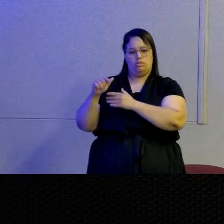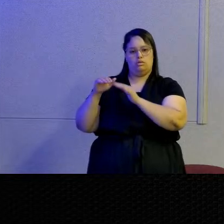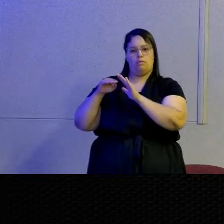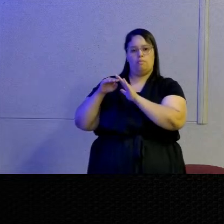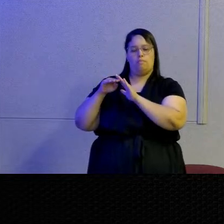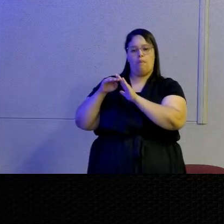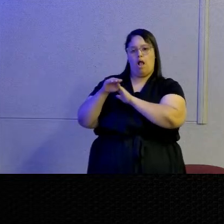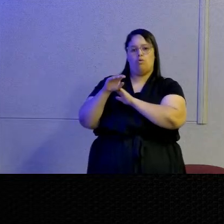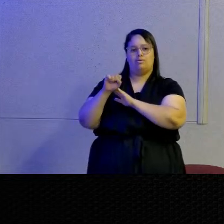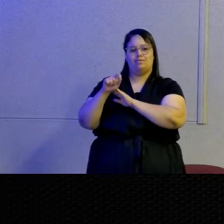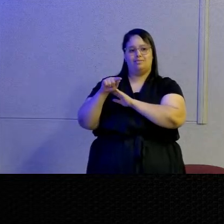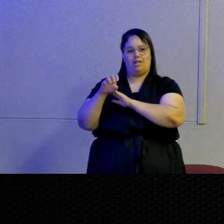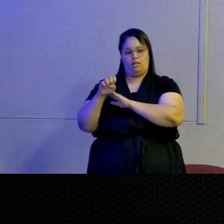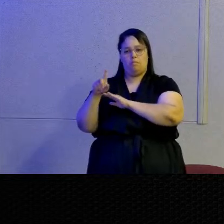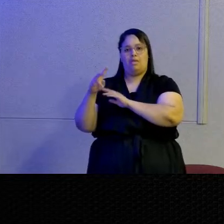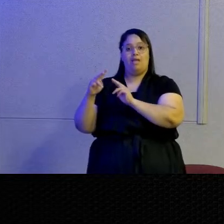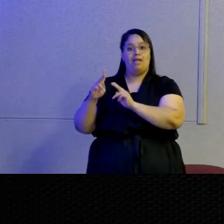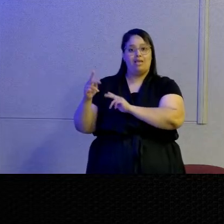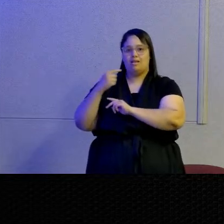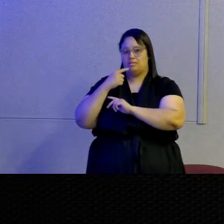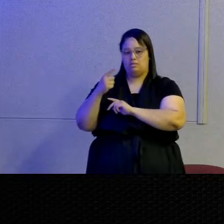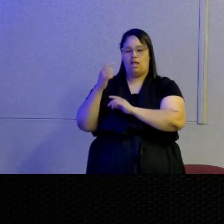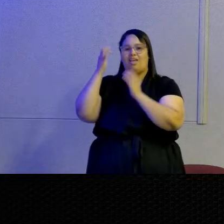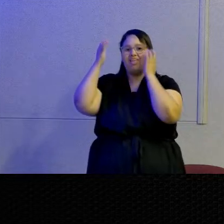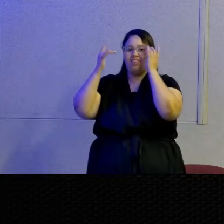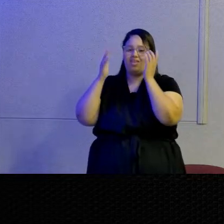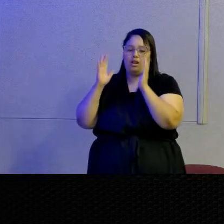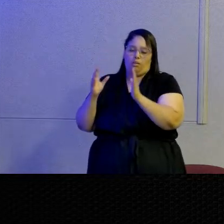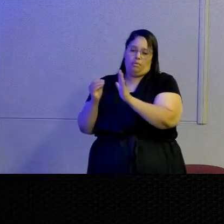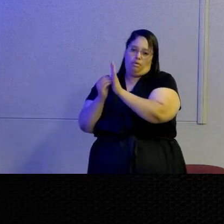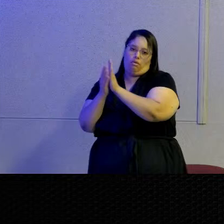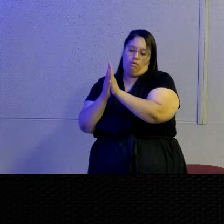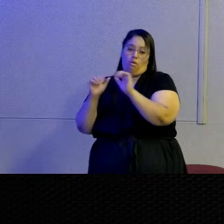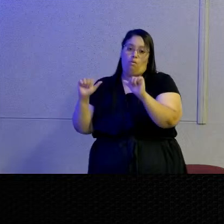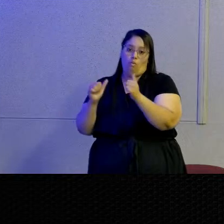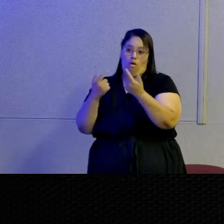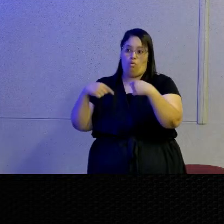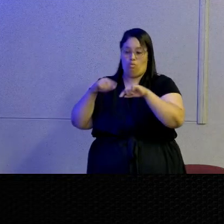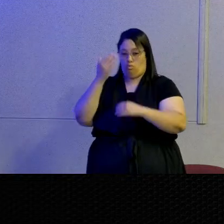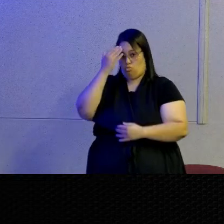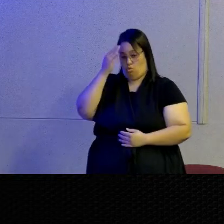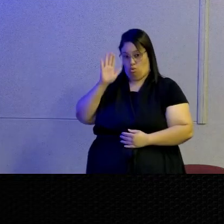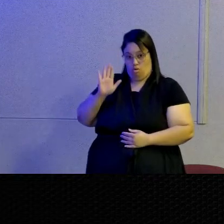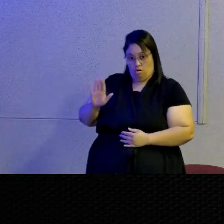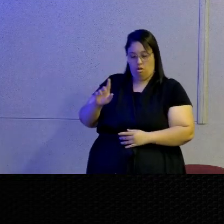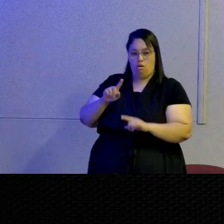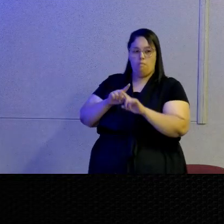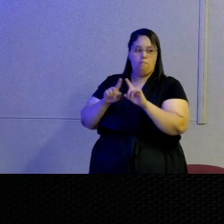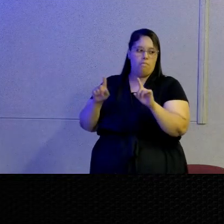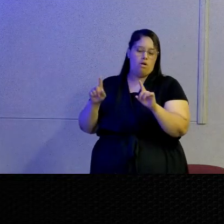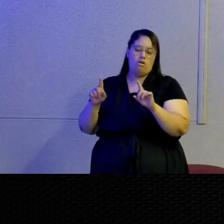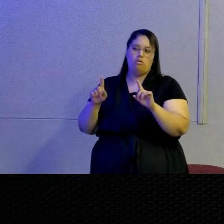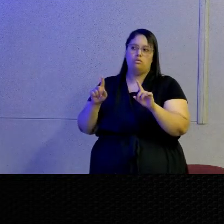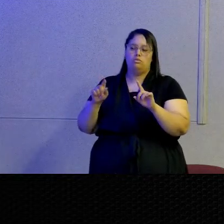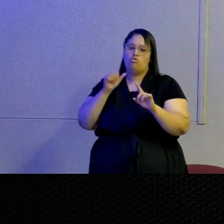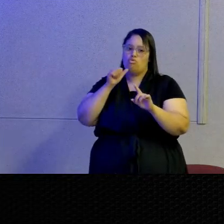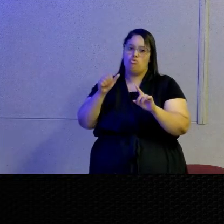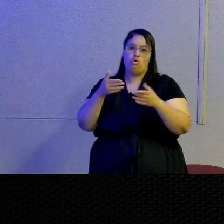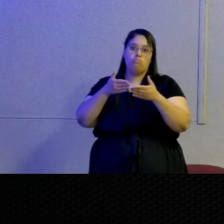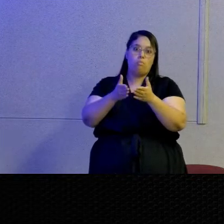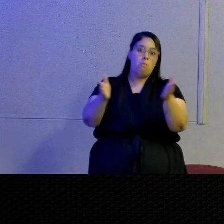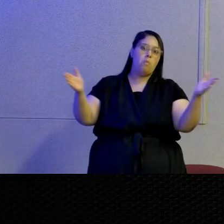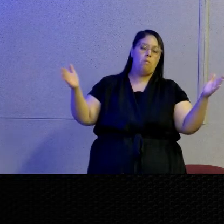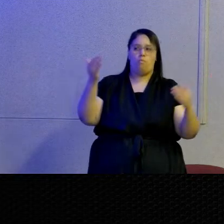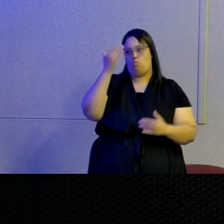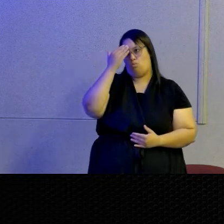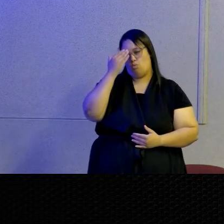which I would emphasize again is theoretically well understood, but maybe not very widely known.